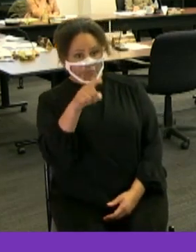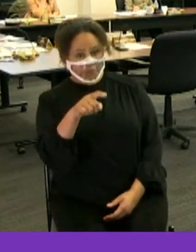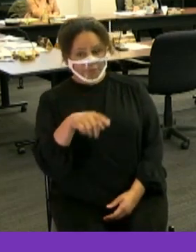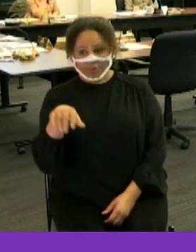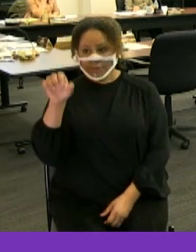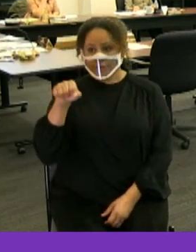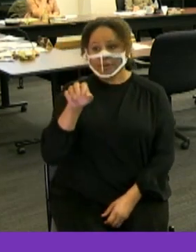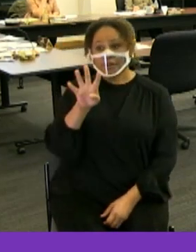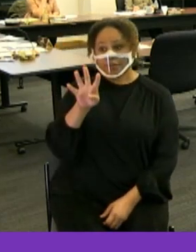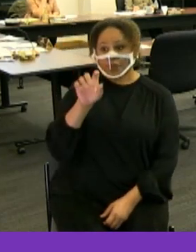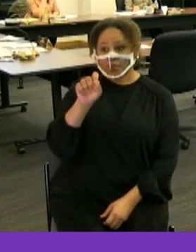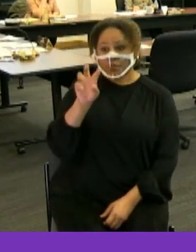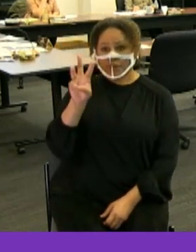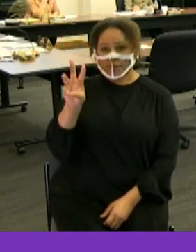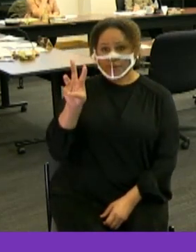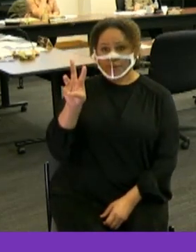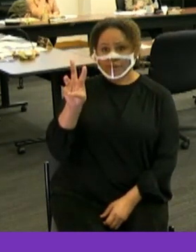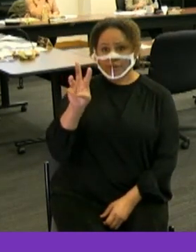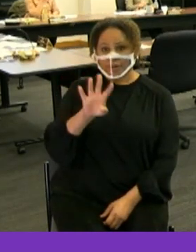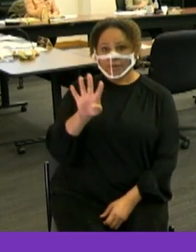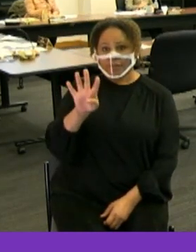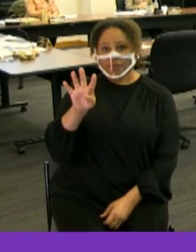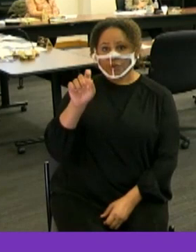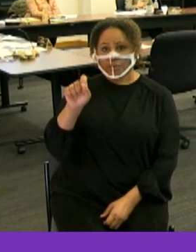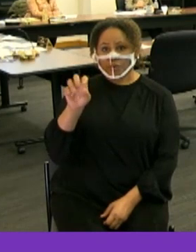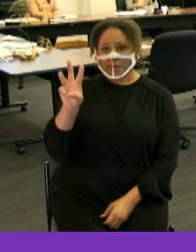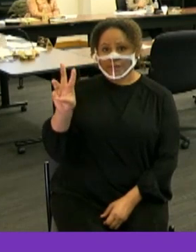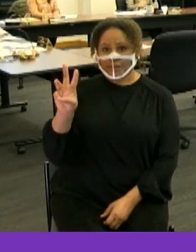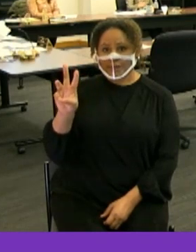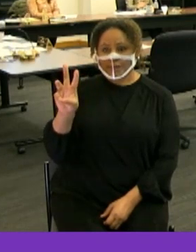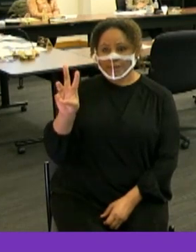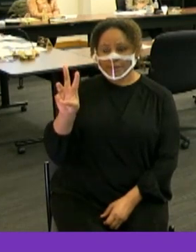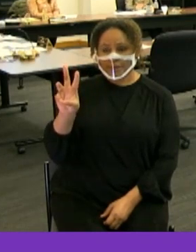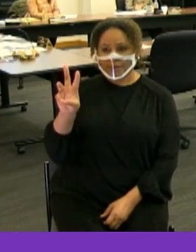That's what, those are my two. 4.6.